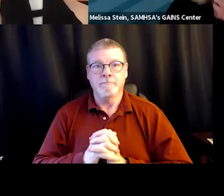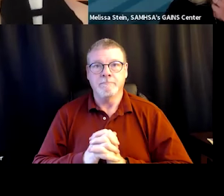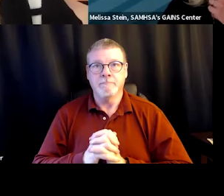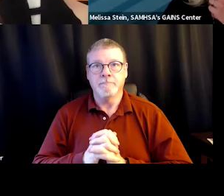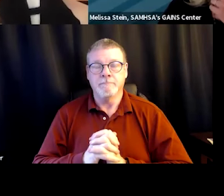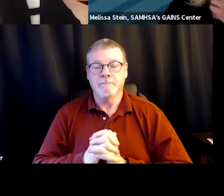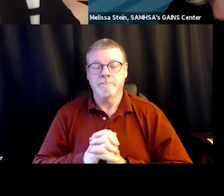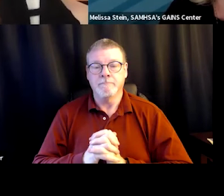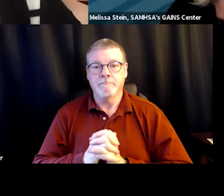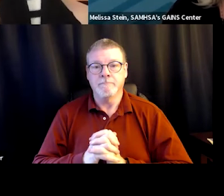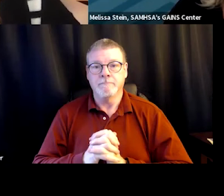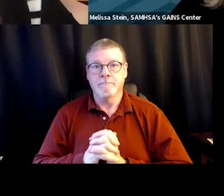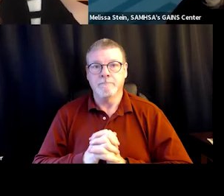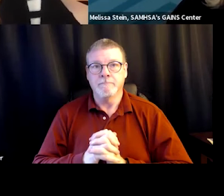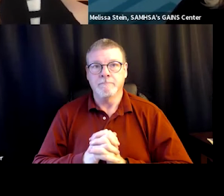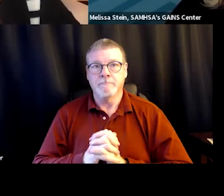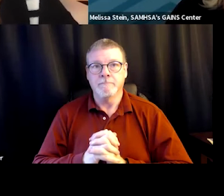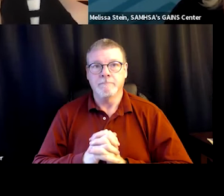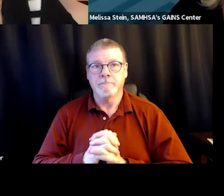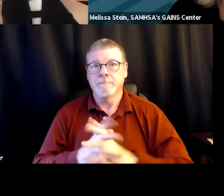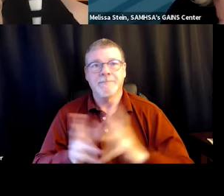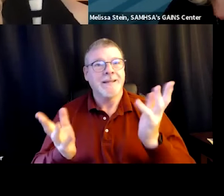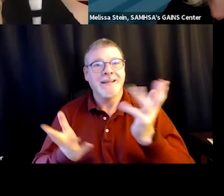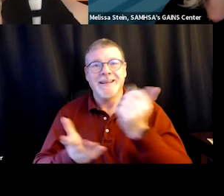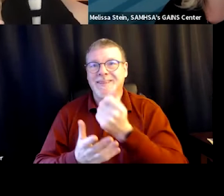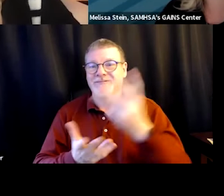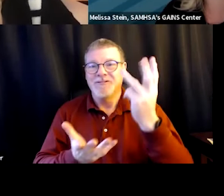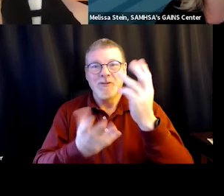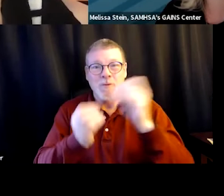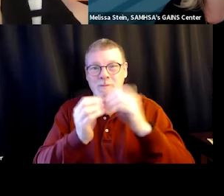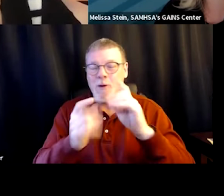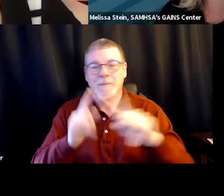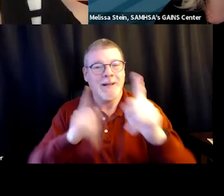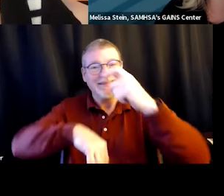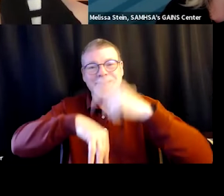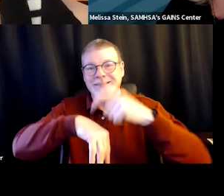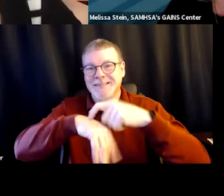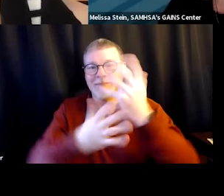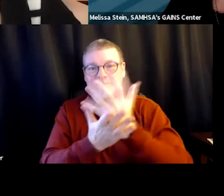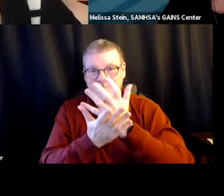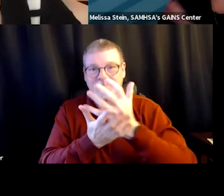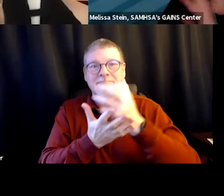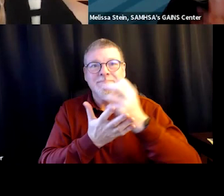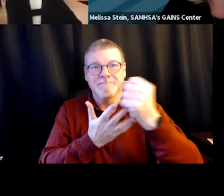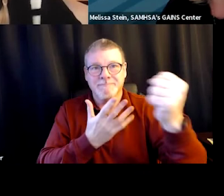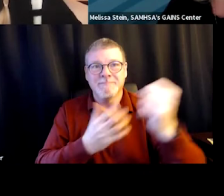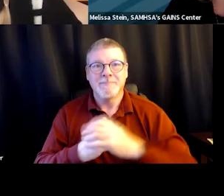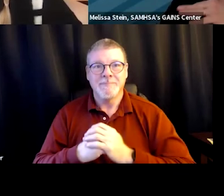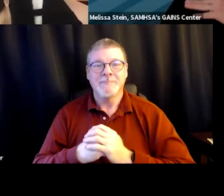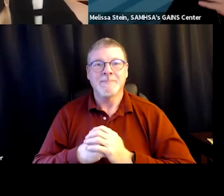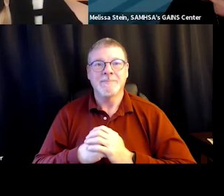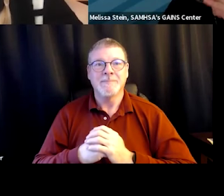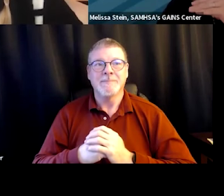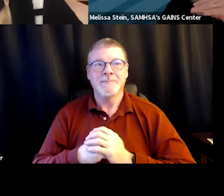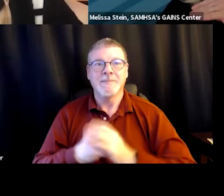So there are a few more questions, but we are coming to the end of our time. So we're gonna move along for some of our closing